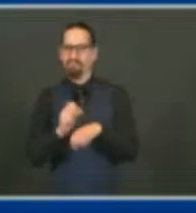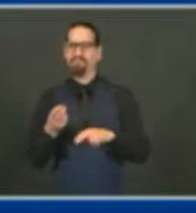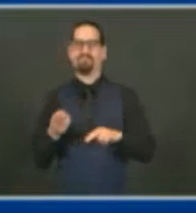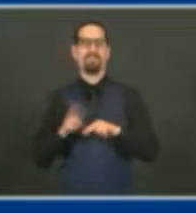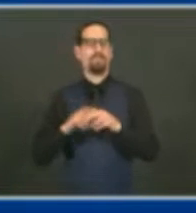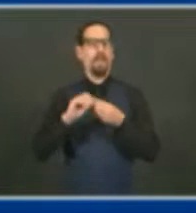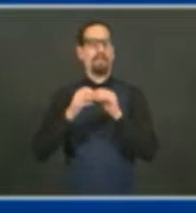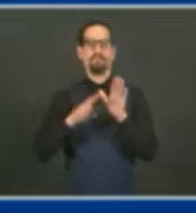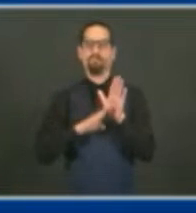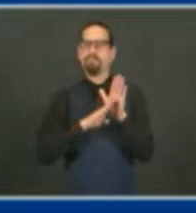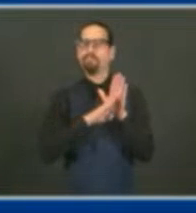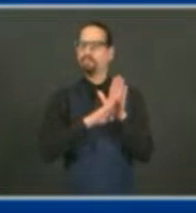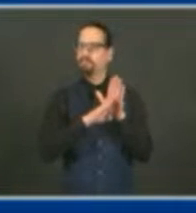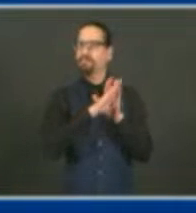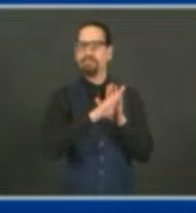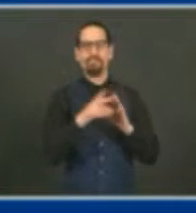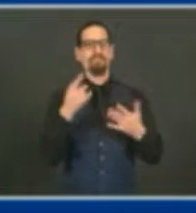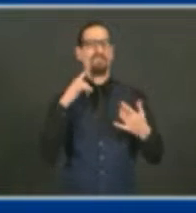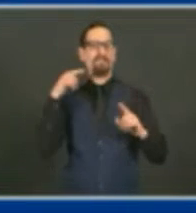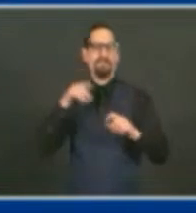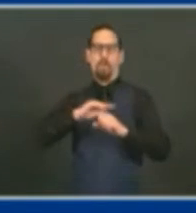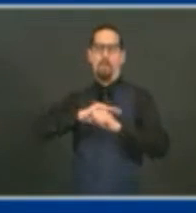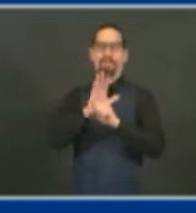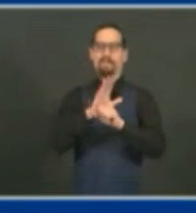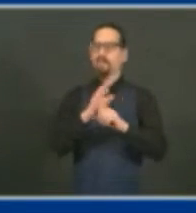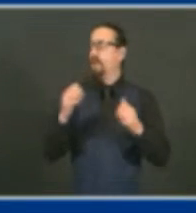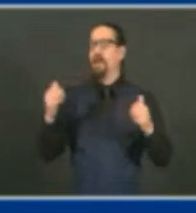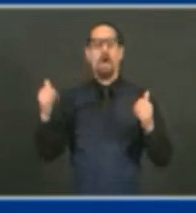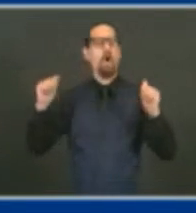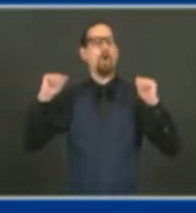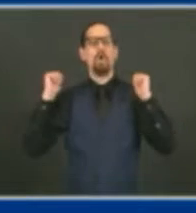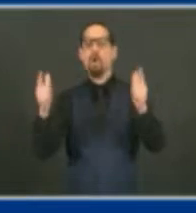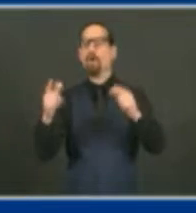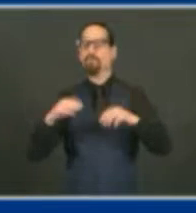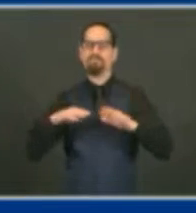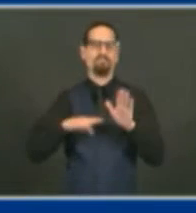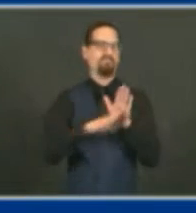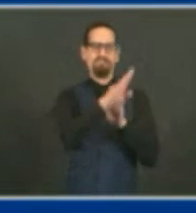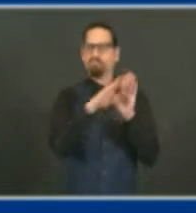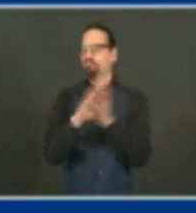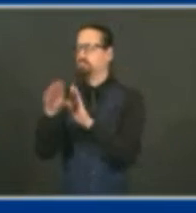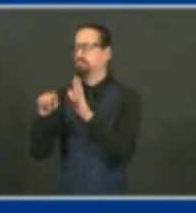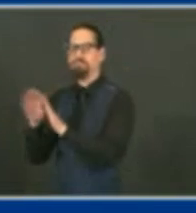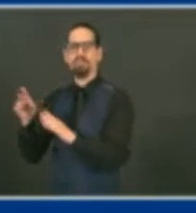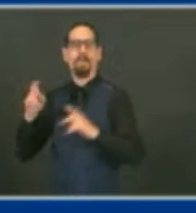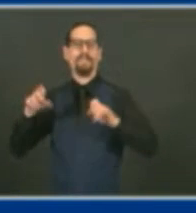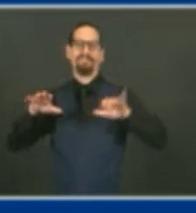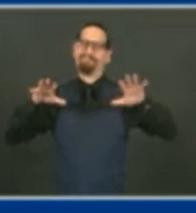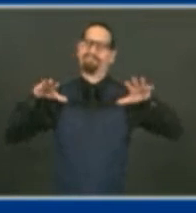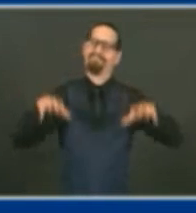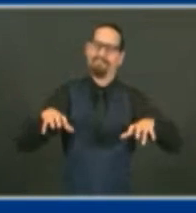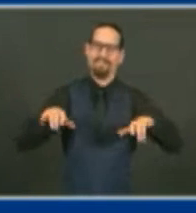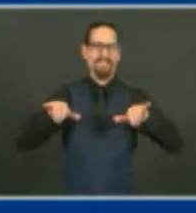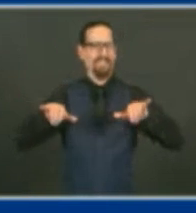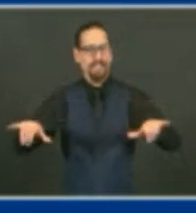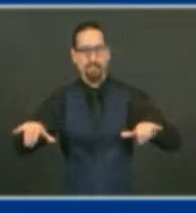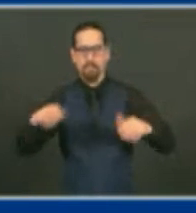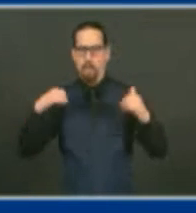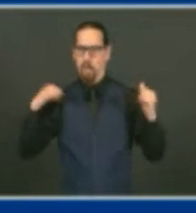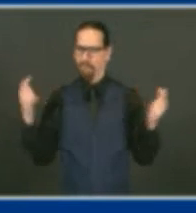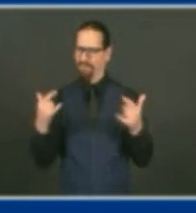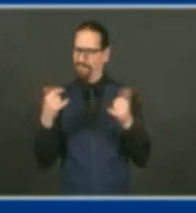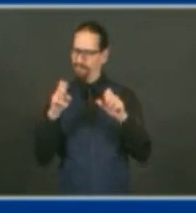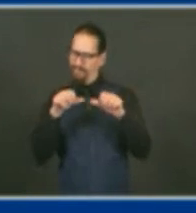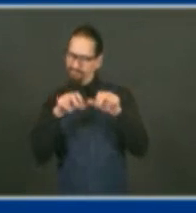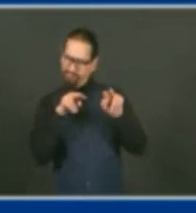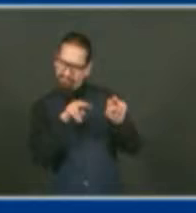it comes to COVID-19. Something else we have been watching is the geographic distribution of our